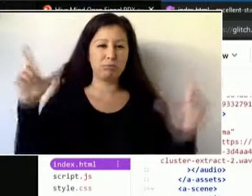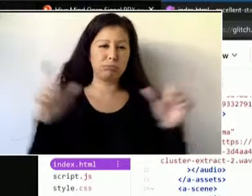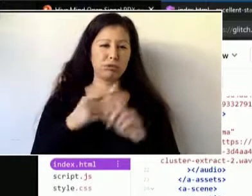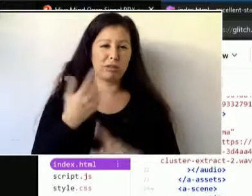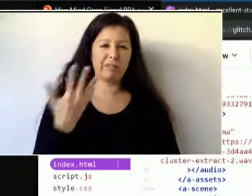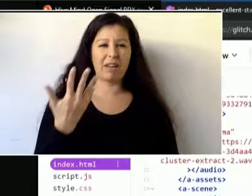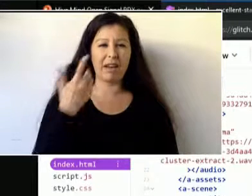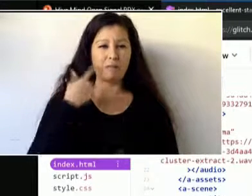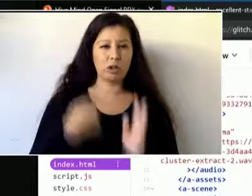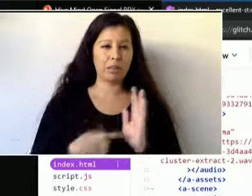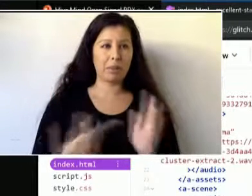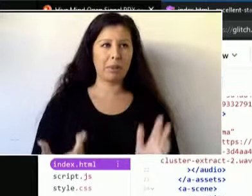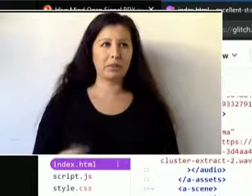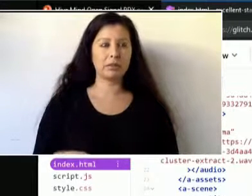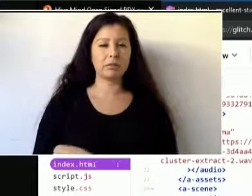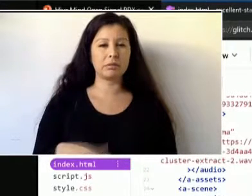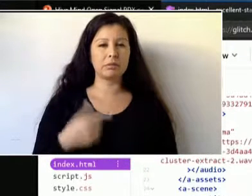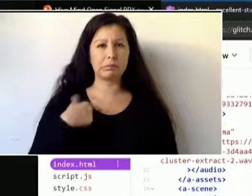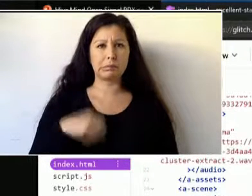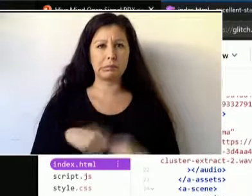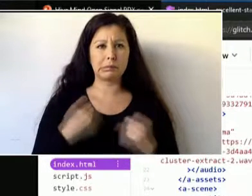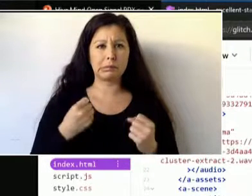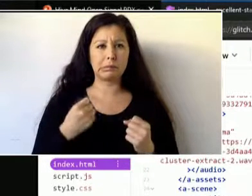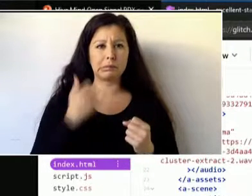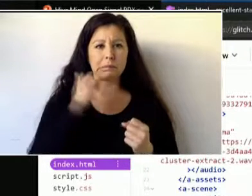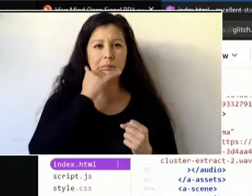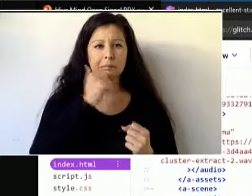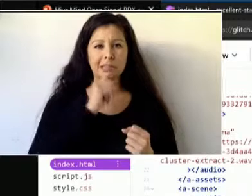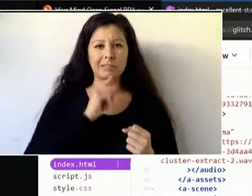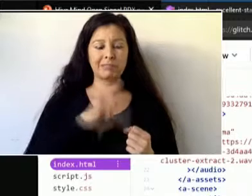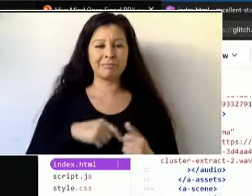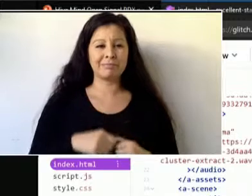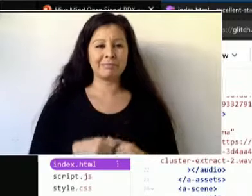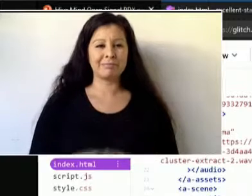example, whoops, I just broke the thing.